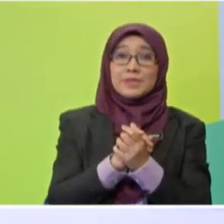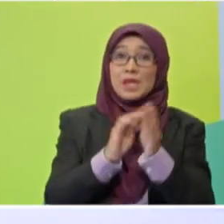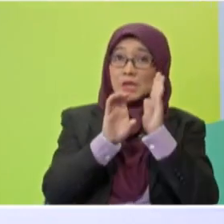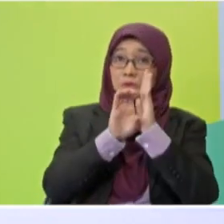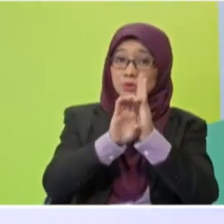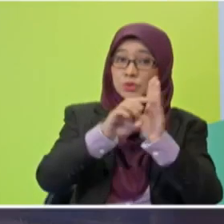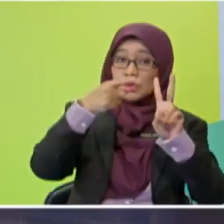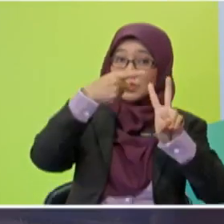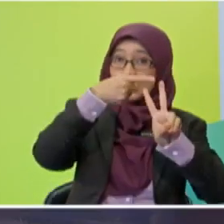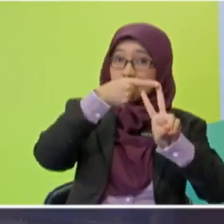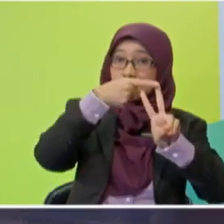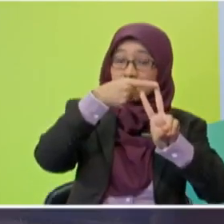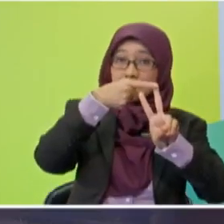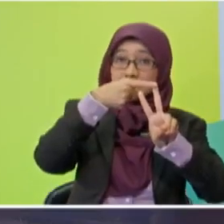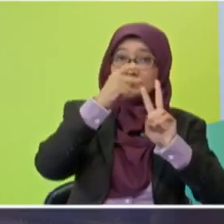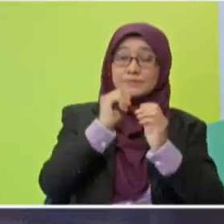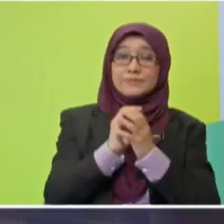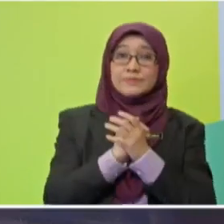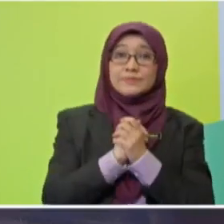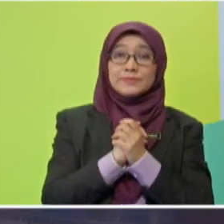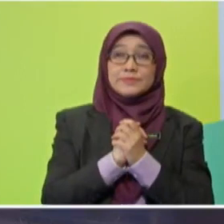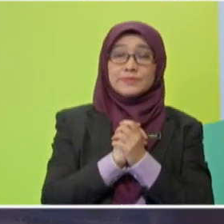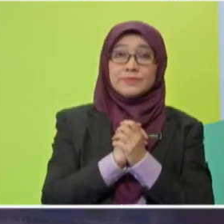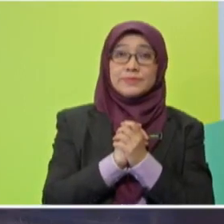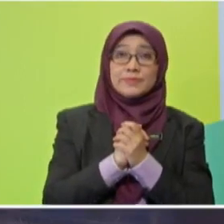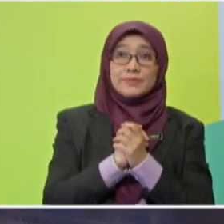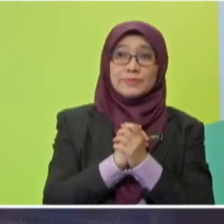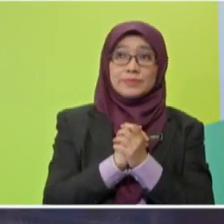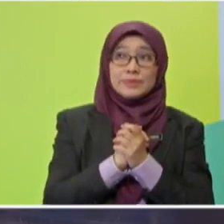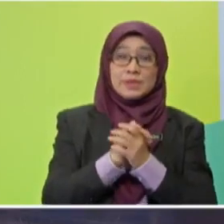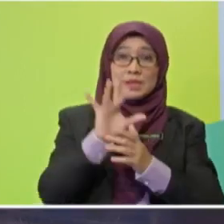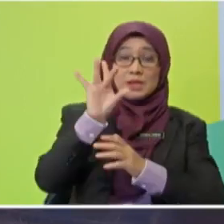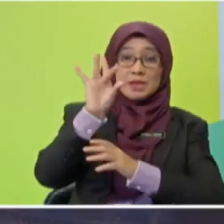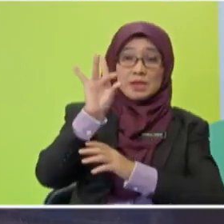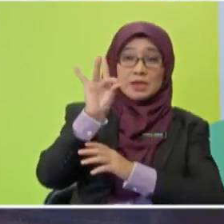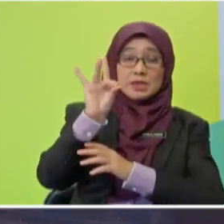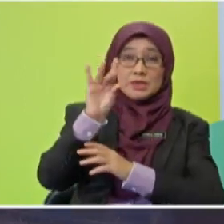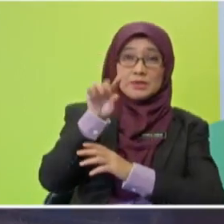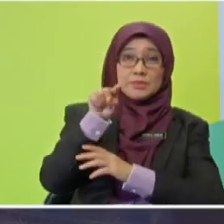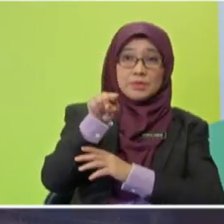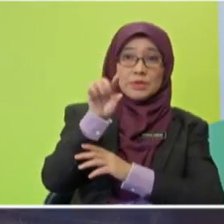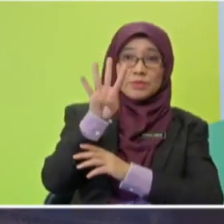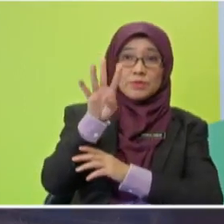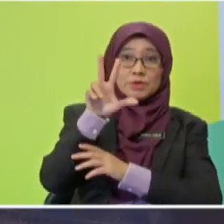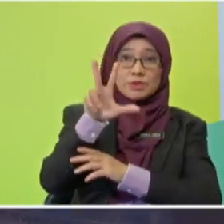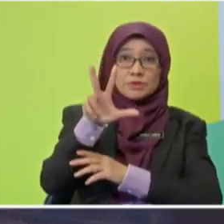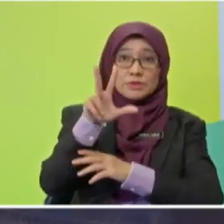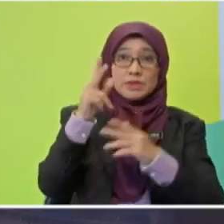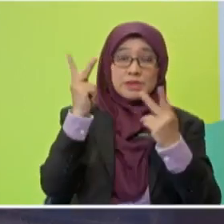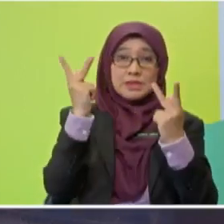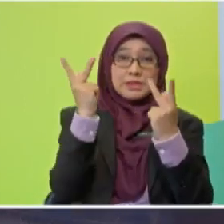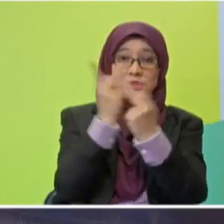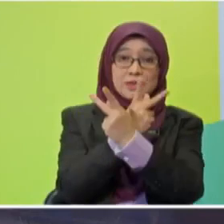one. So the next question is Okay, can you read it? 8.43 times